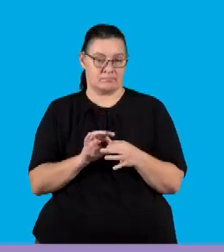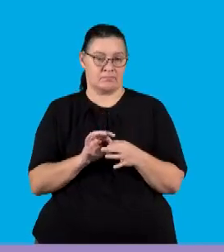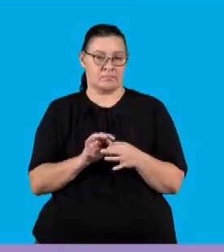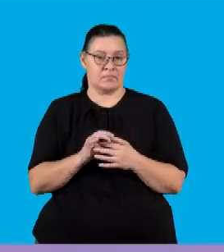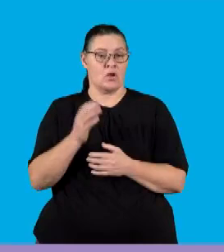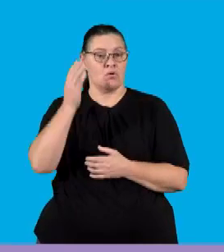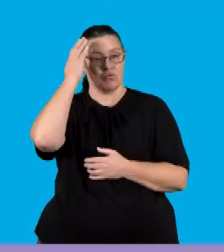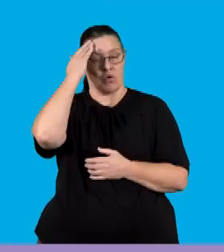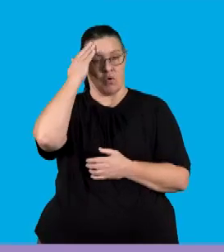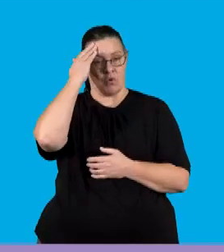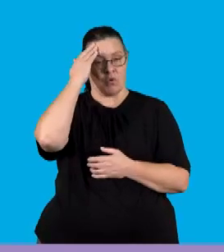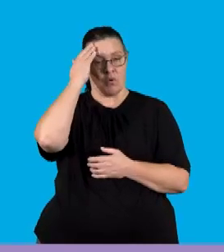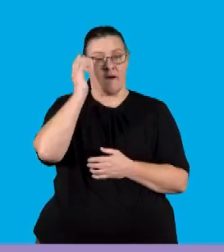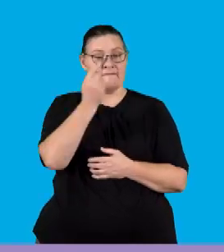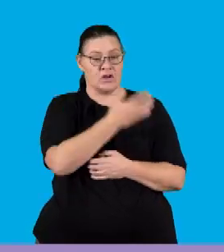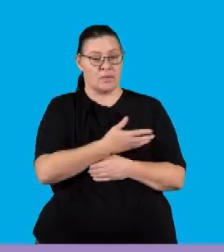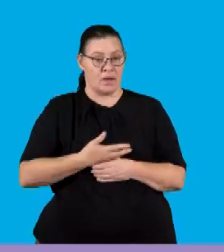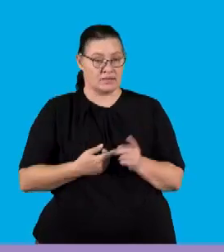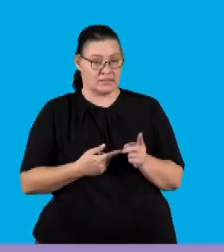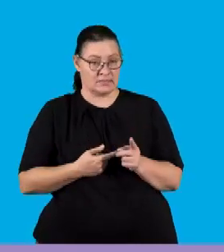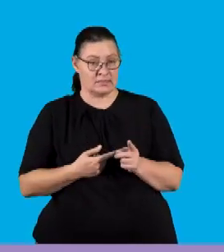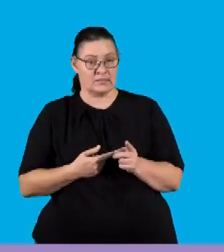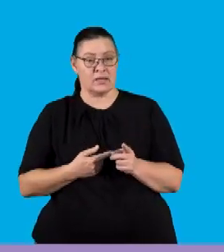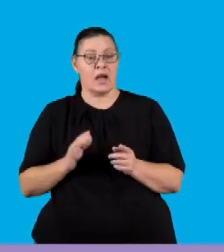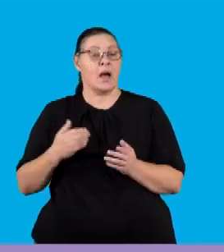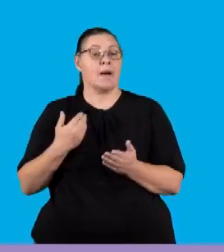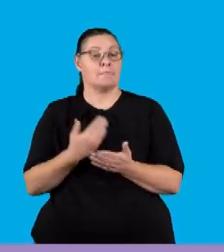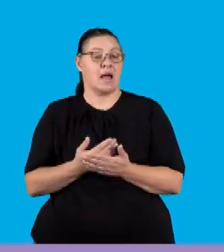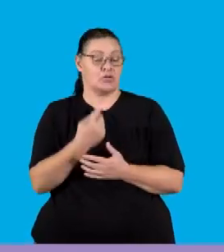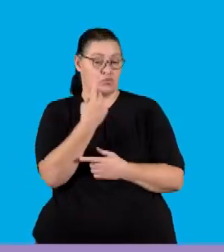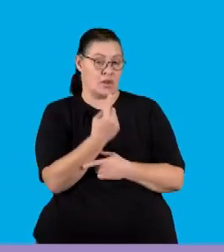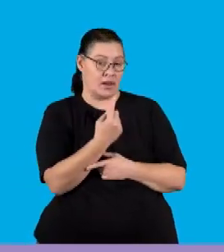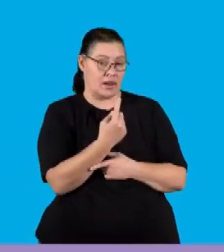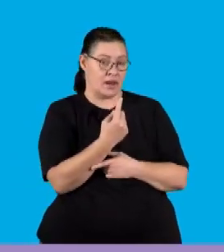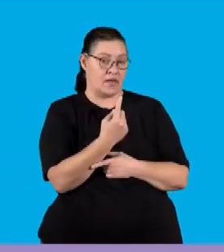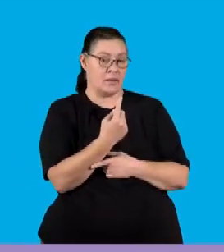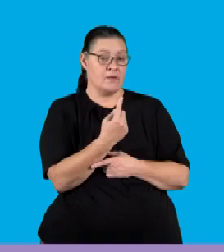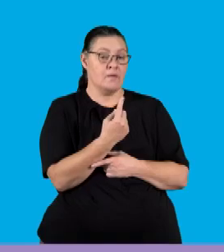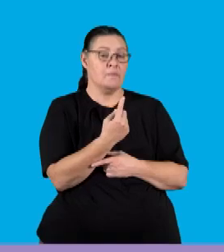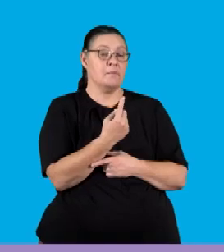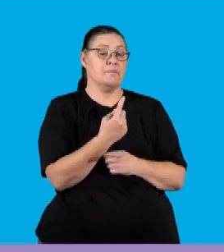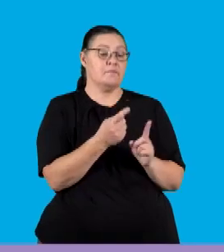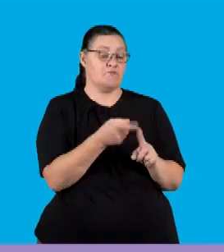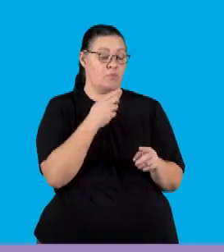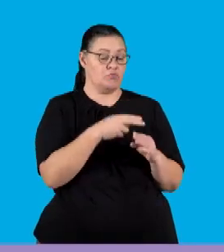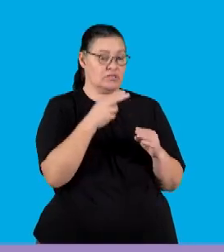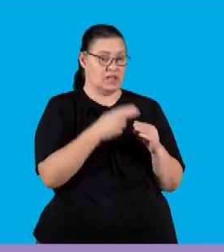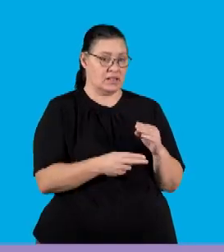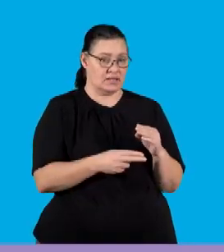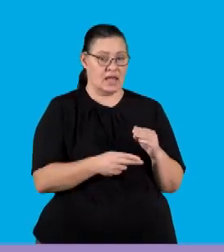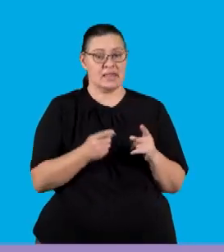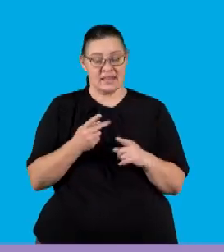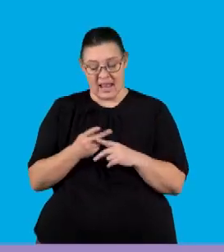we know that the first part of our rule applied to 1, and then from the result we